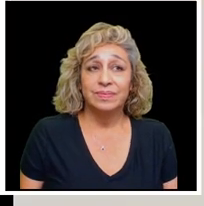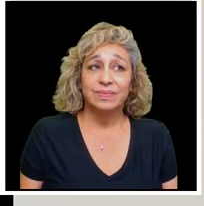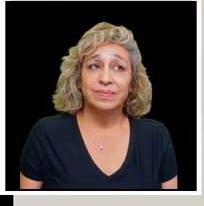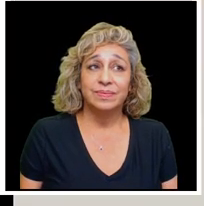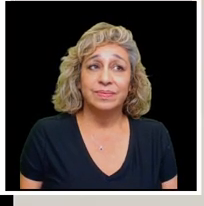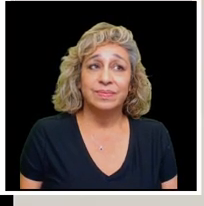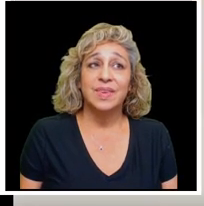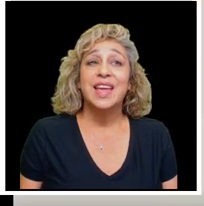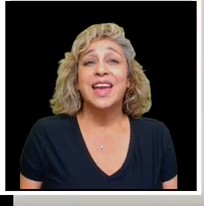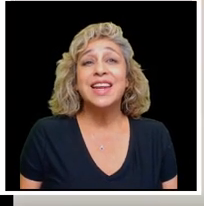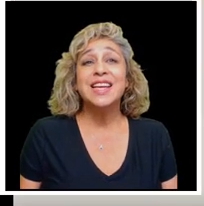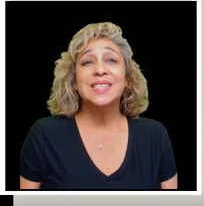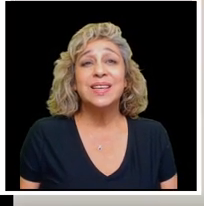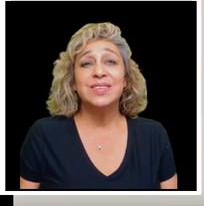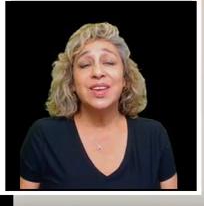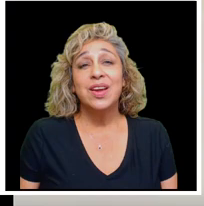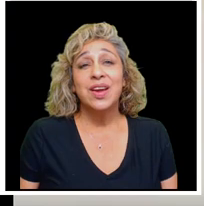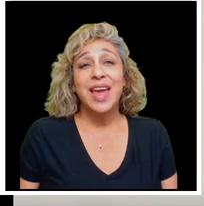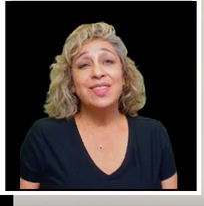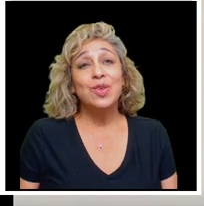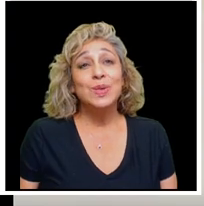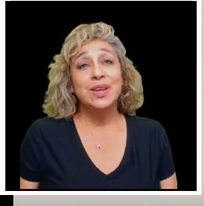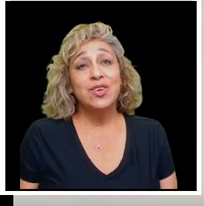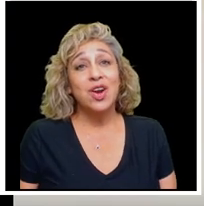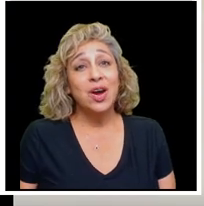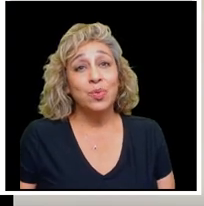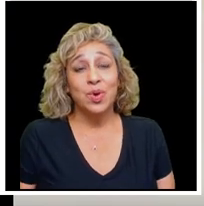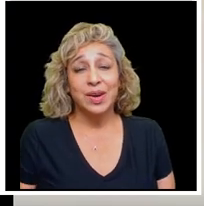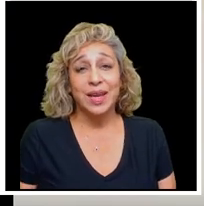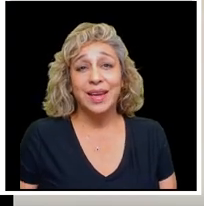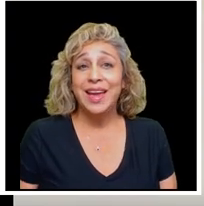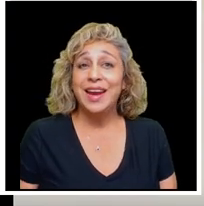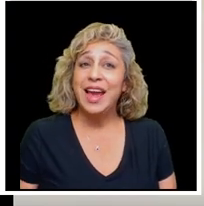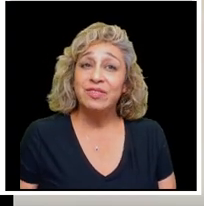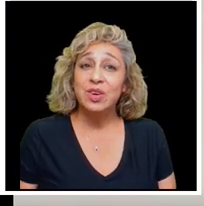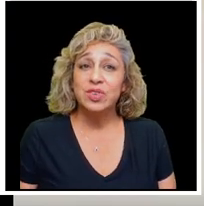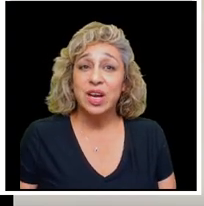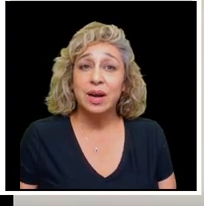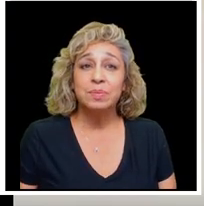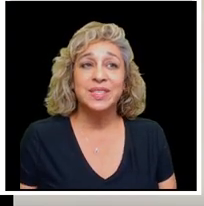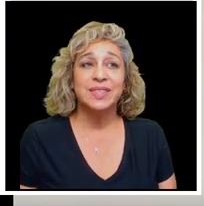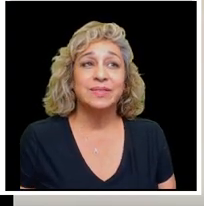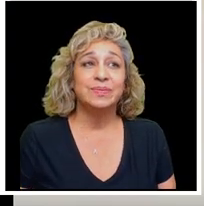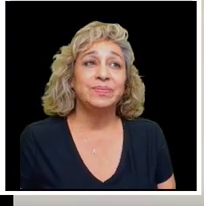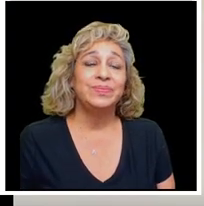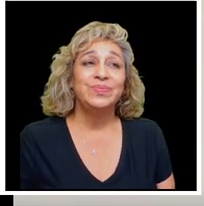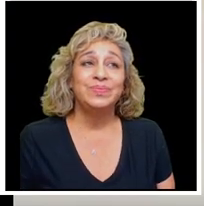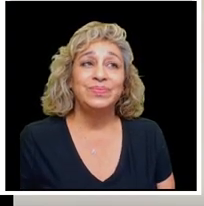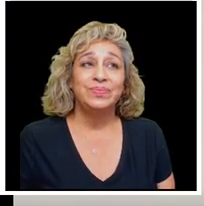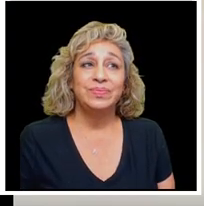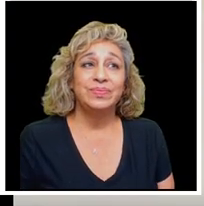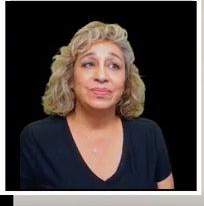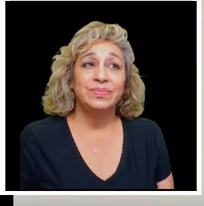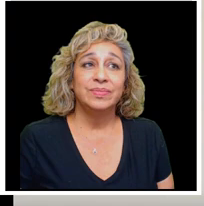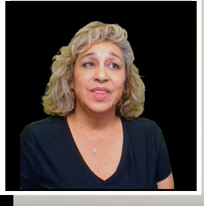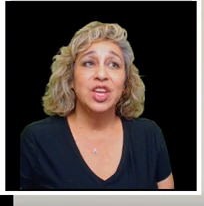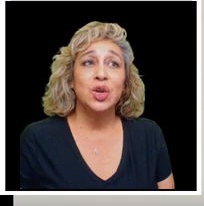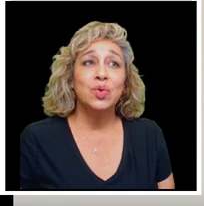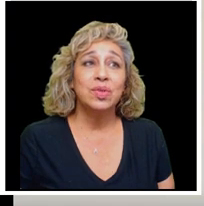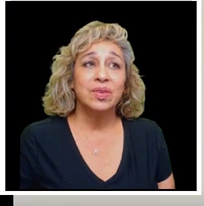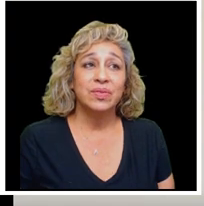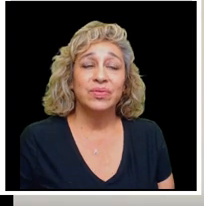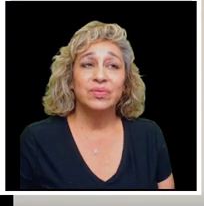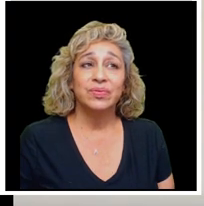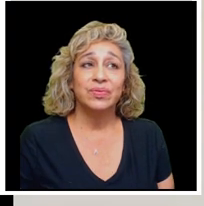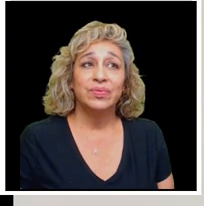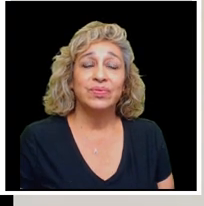and he says and those that are not working and have no jobs the